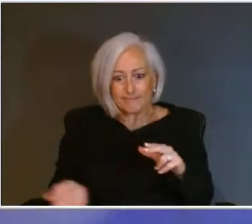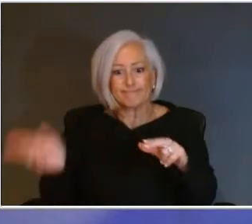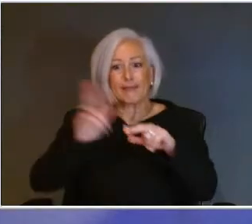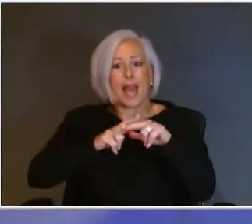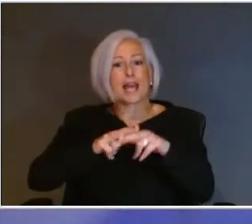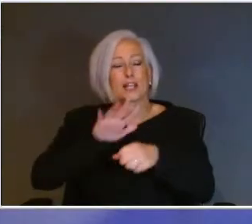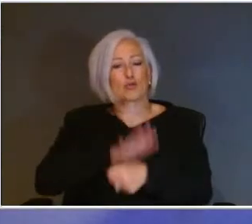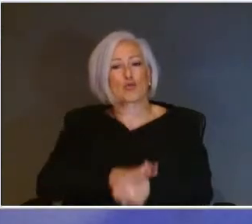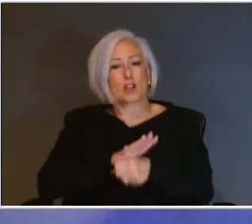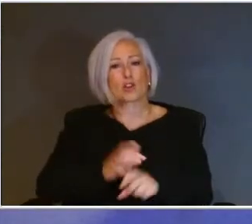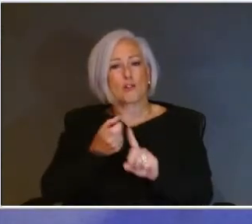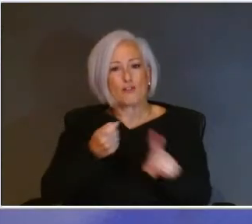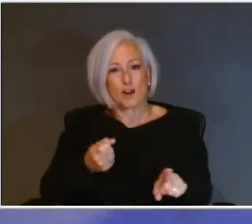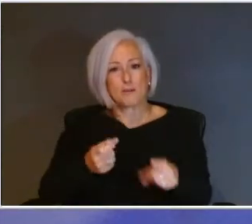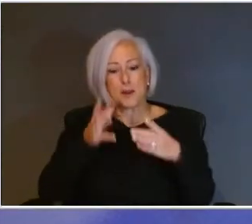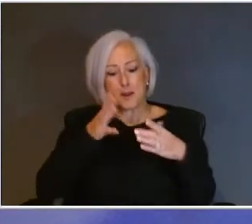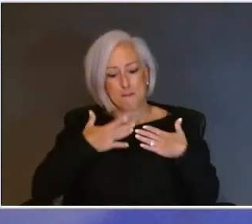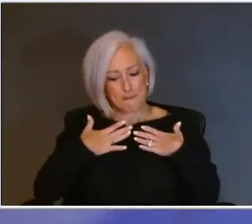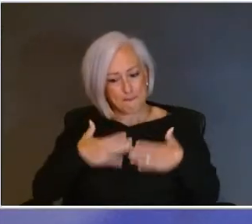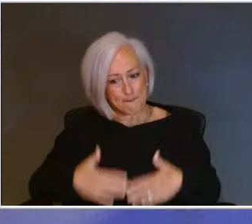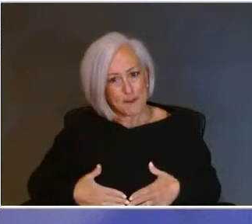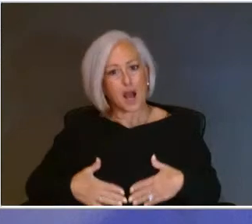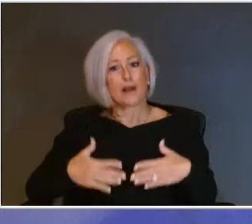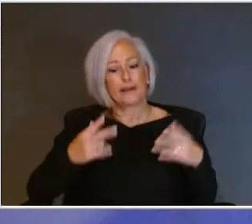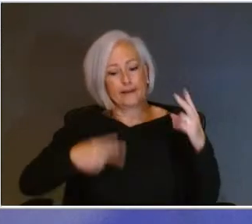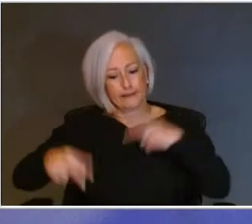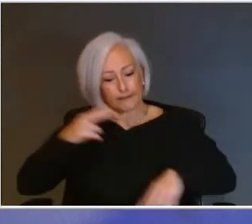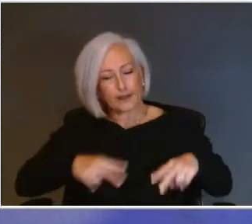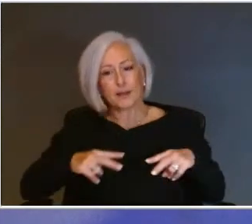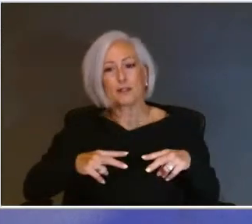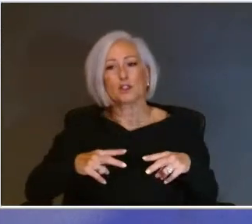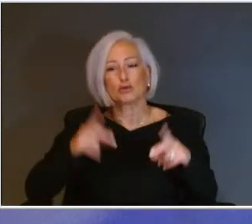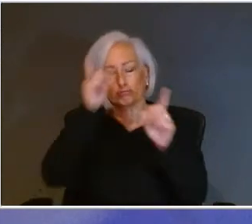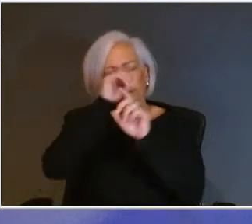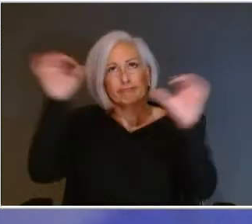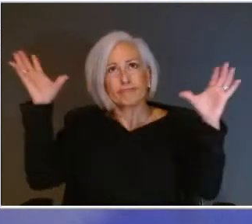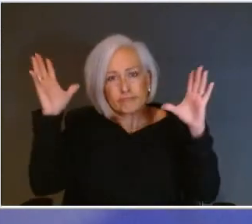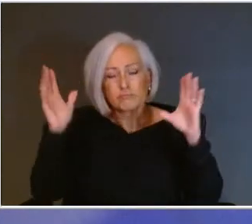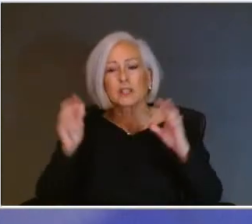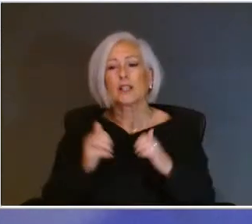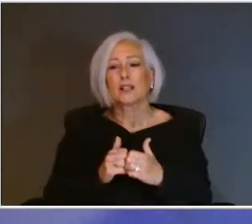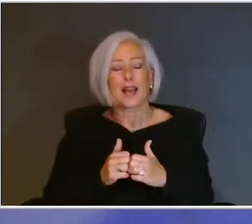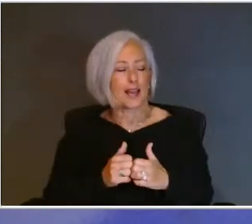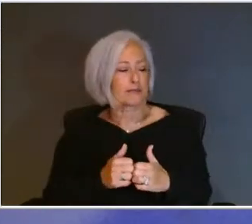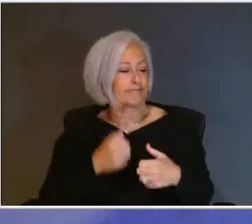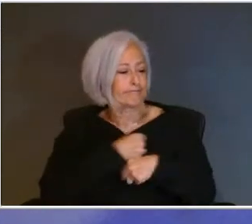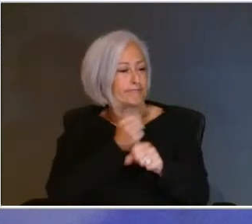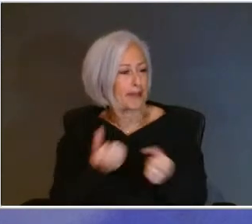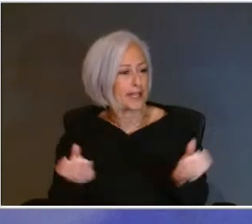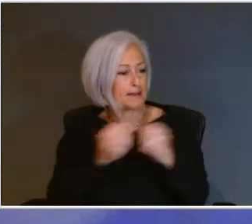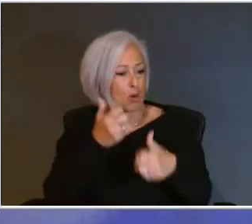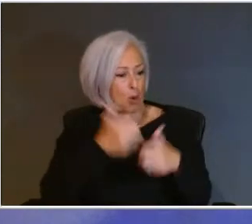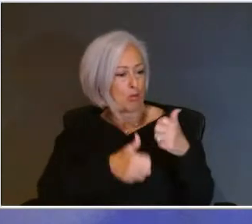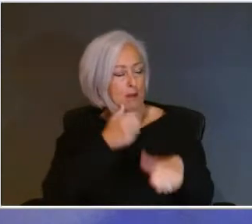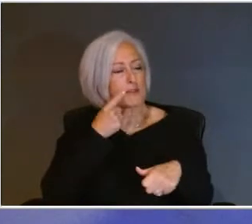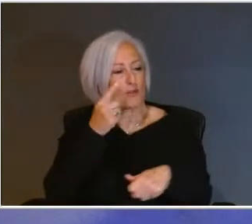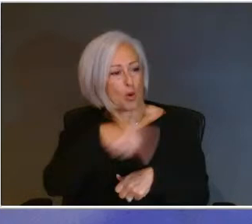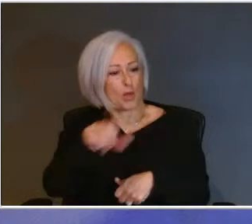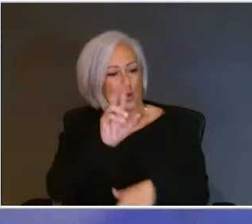major compound of the issue, and then creating even bigger problems for these individuals. Kennedy,